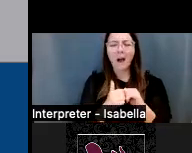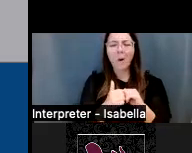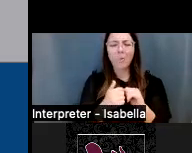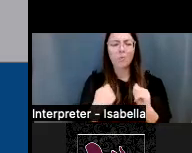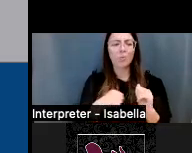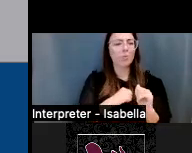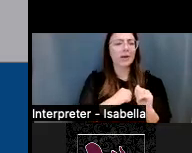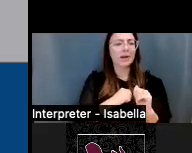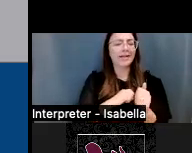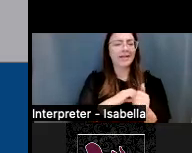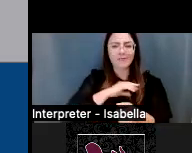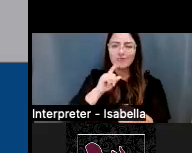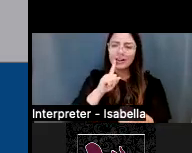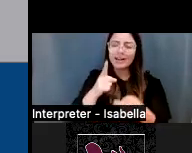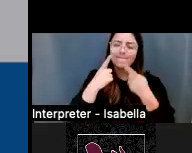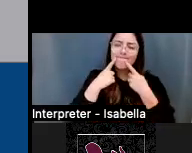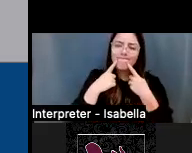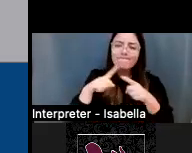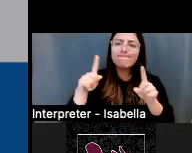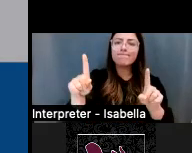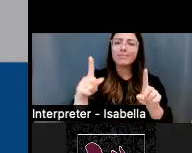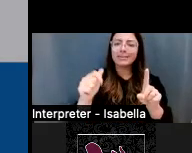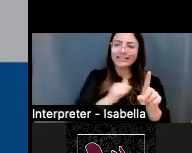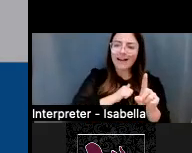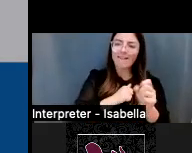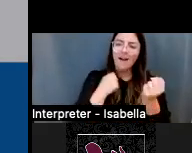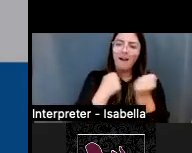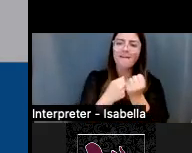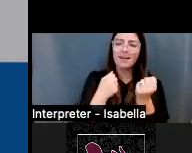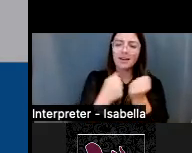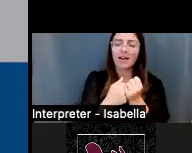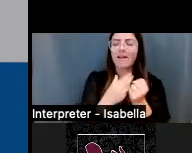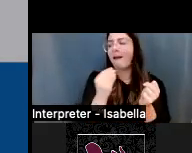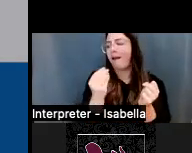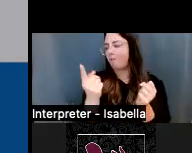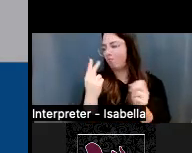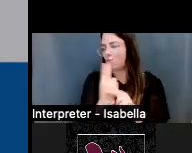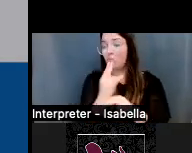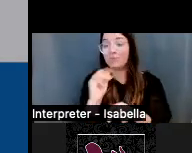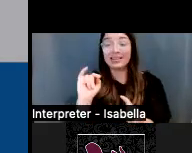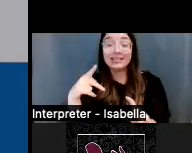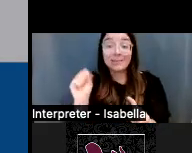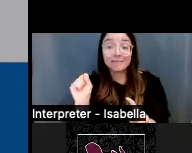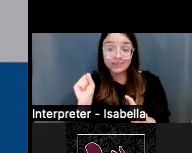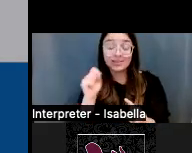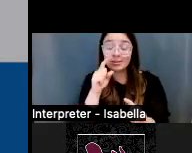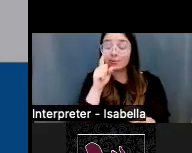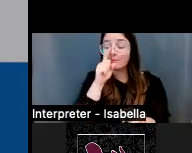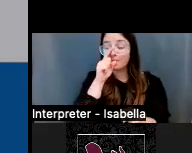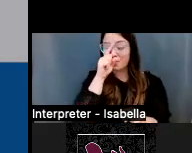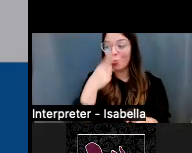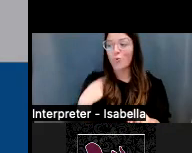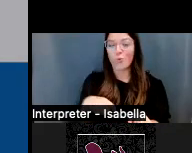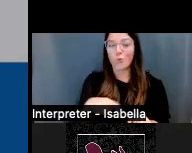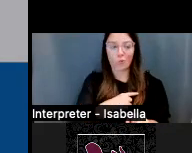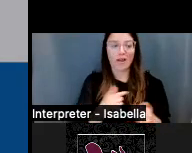that self-advocacy and really try and follow some of those tips that we've included in previous slides, we at the